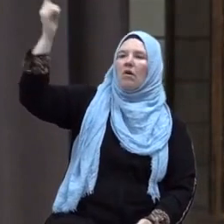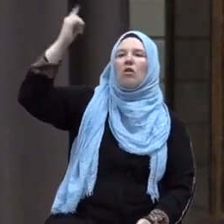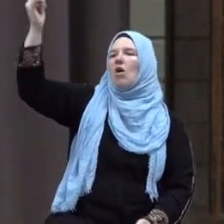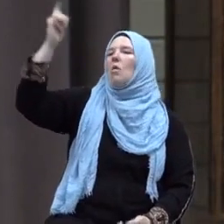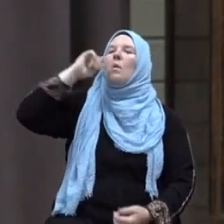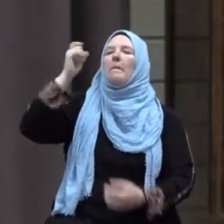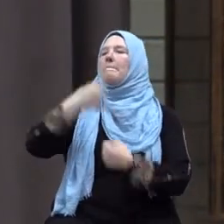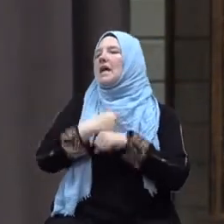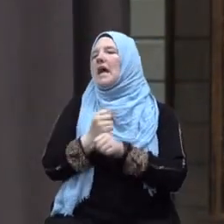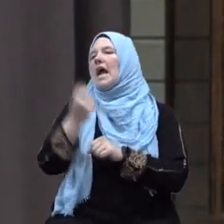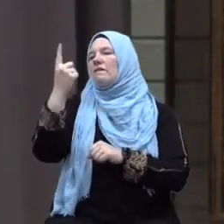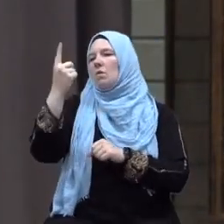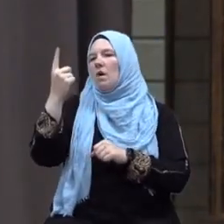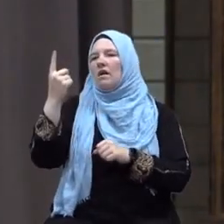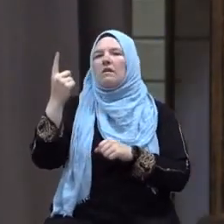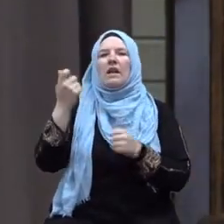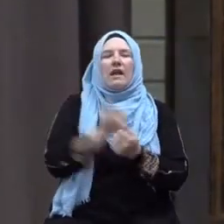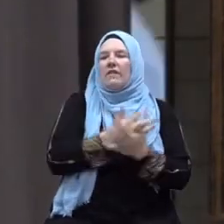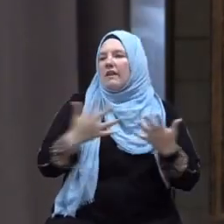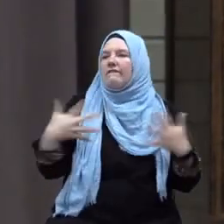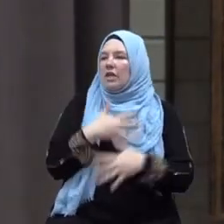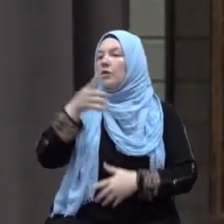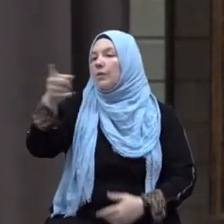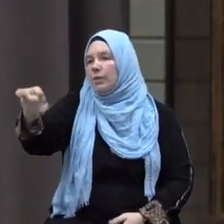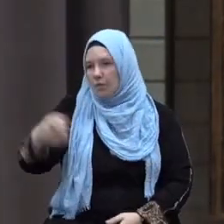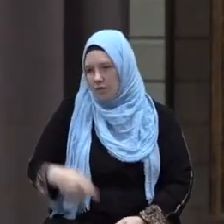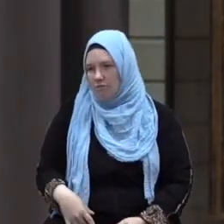everything and everyone fear you.